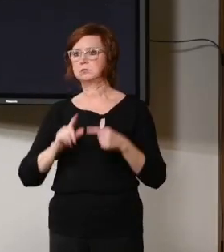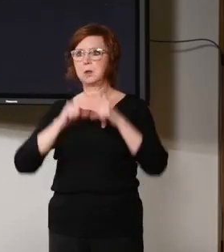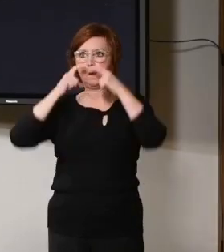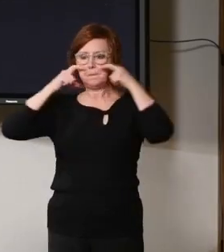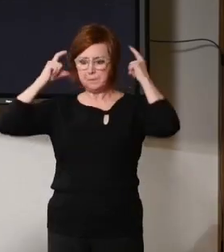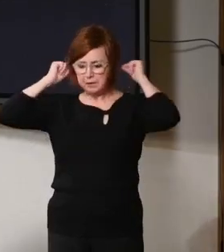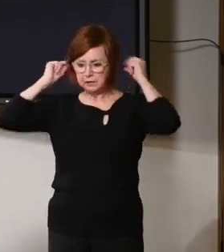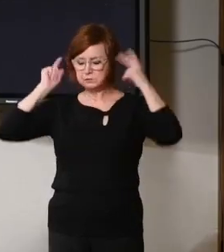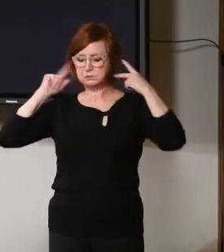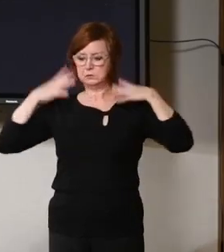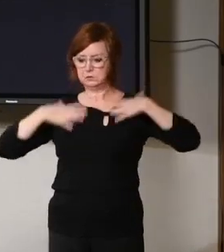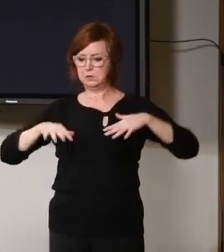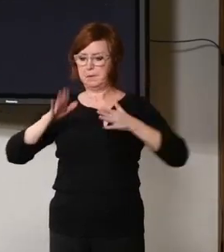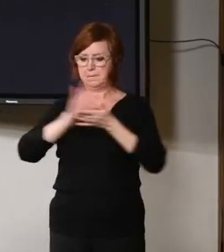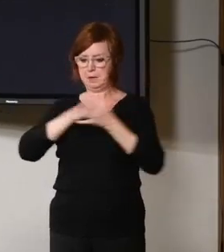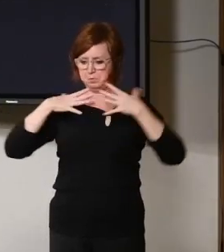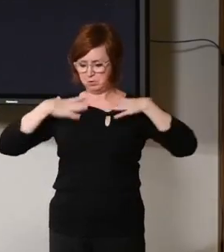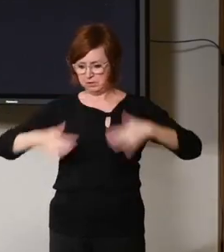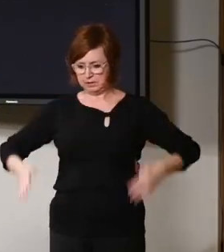Masks, gowns, gloves.